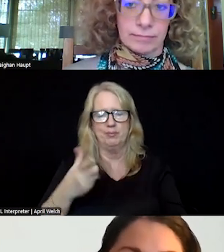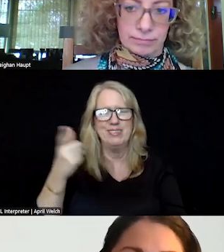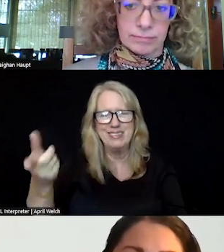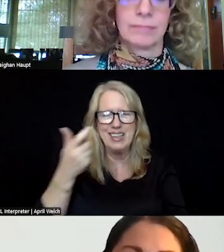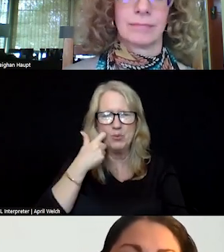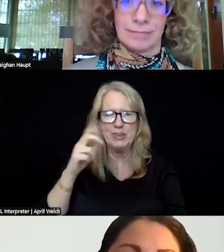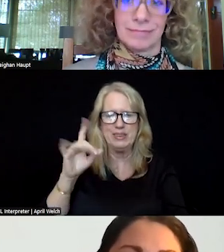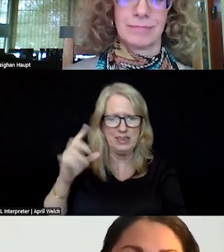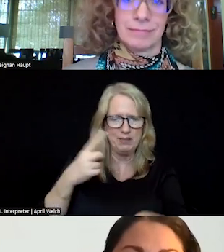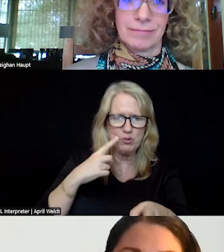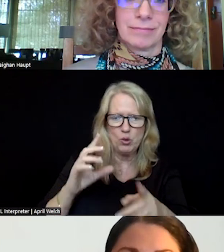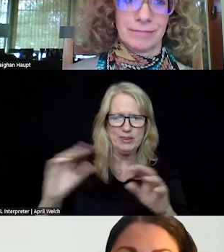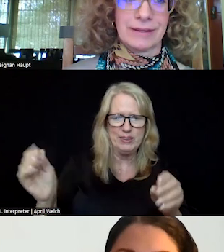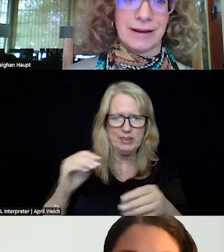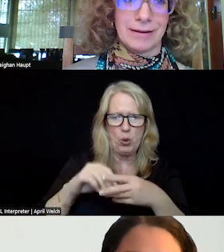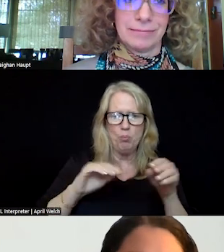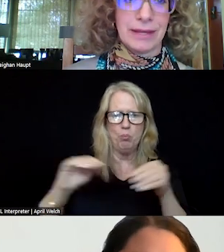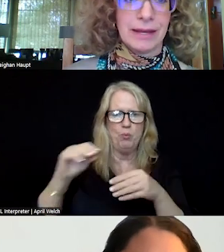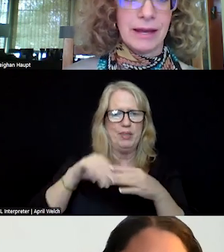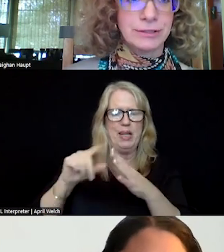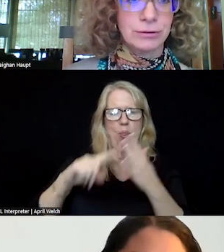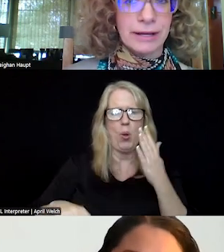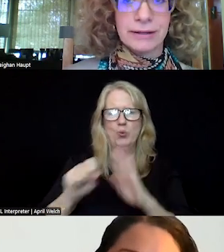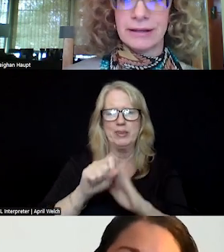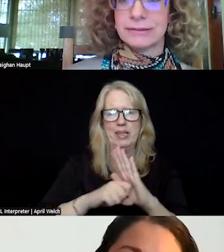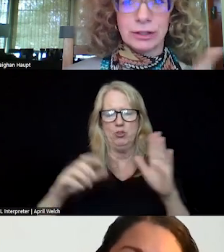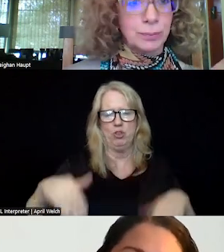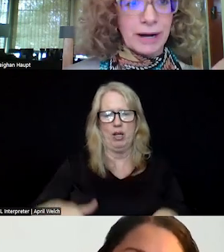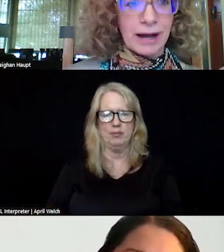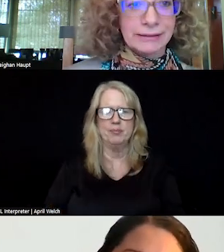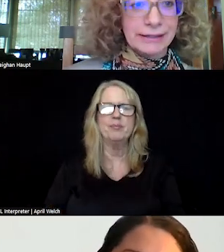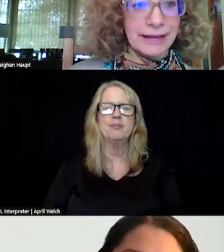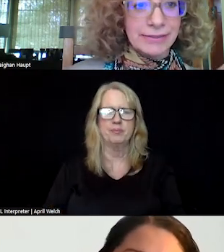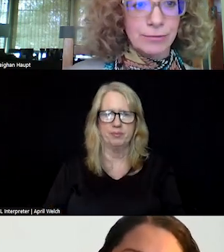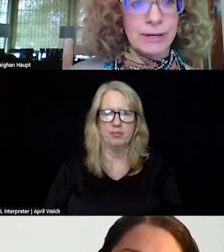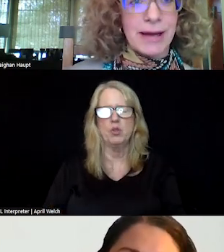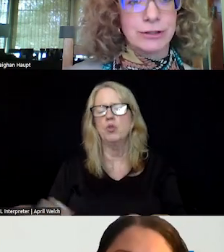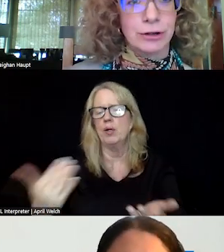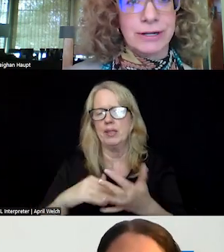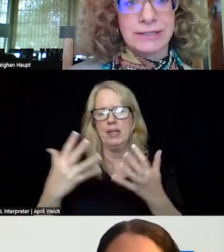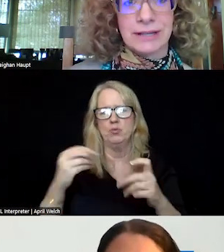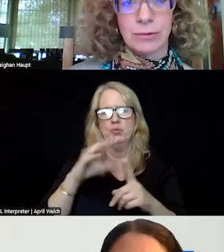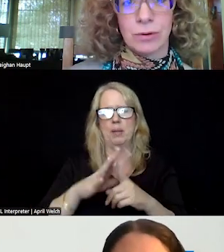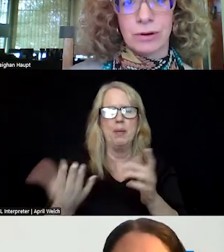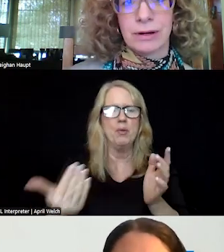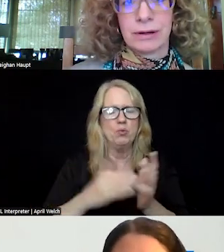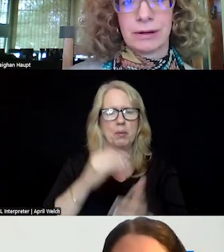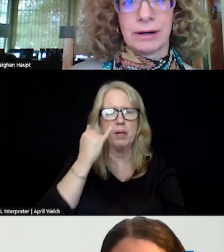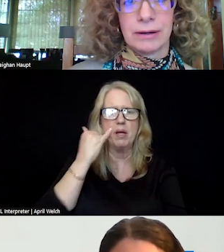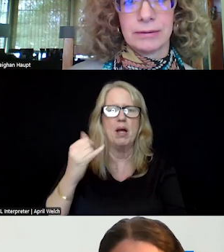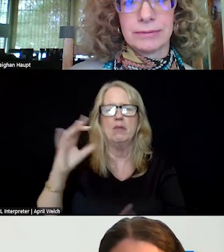said in the chat, no movement yet. Yeah. And so, and just want to highlight again that